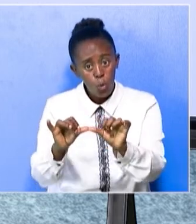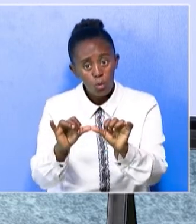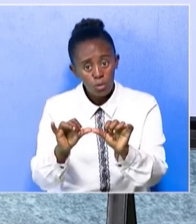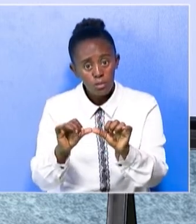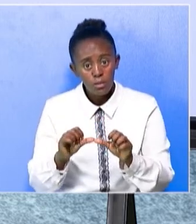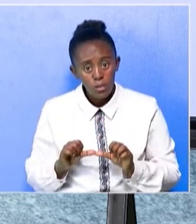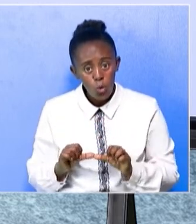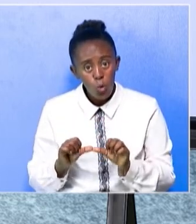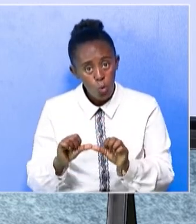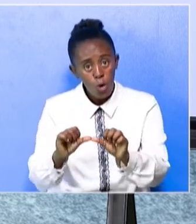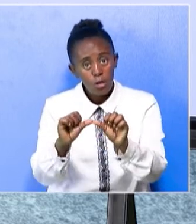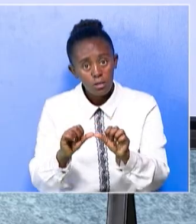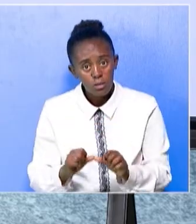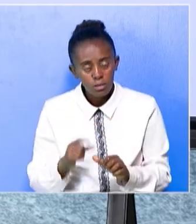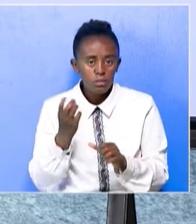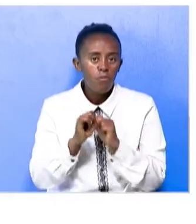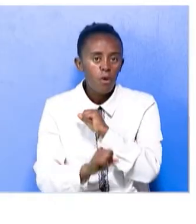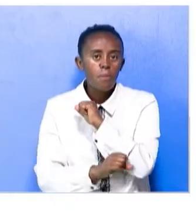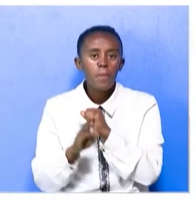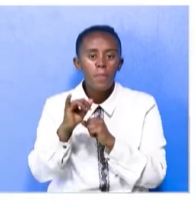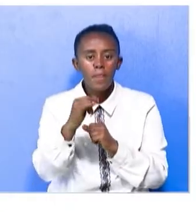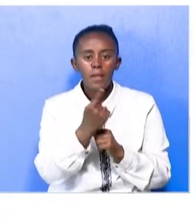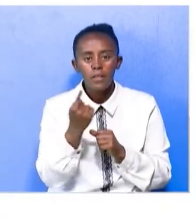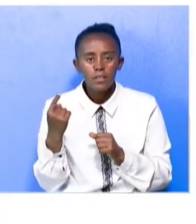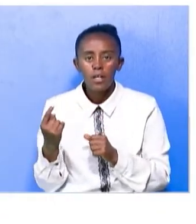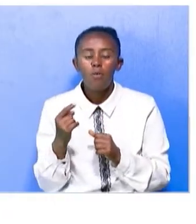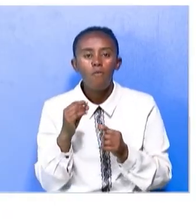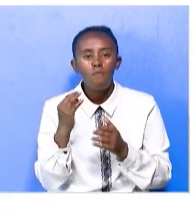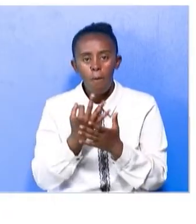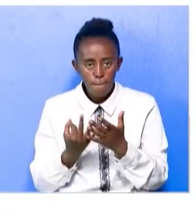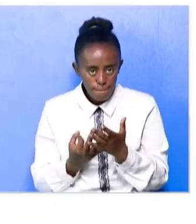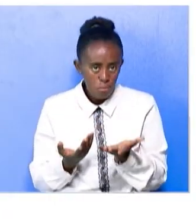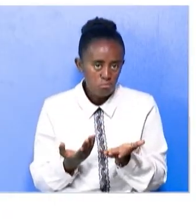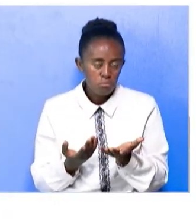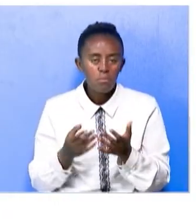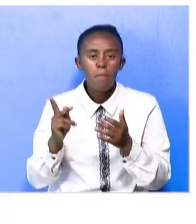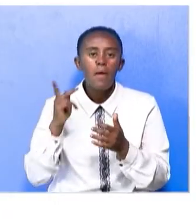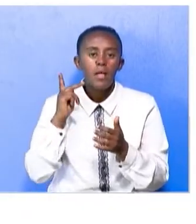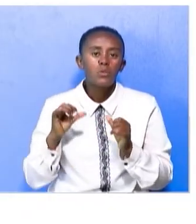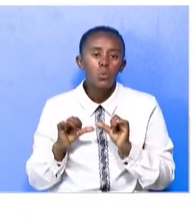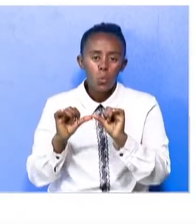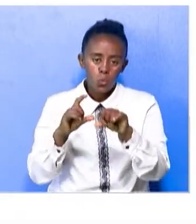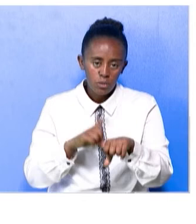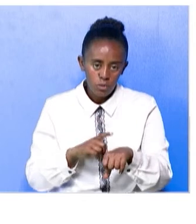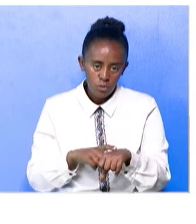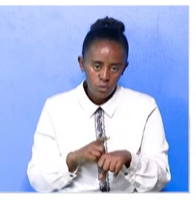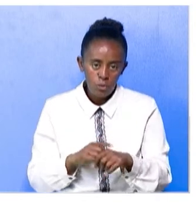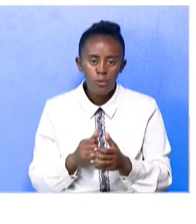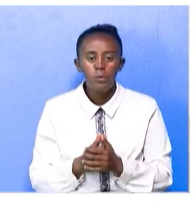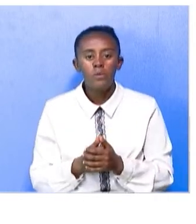The ongoing actions usually formed by such kind of form, right? Past continuous tense. Come